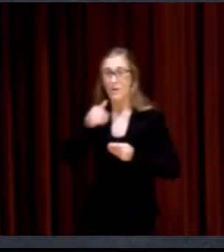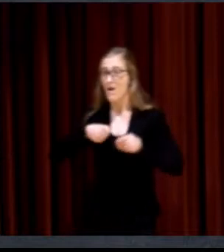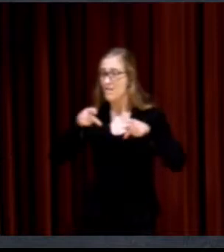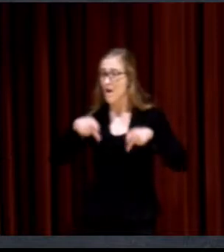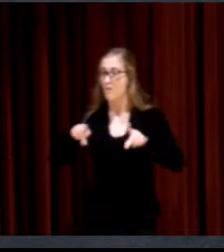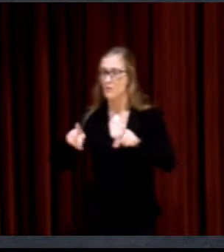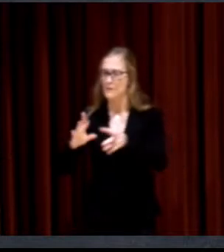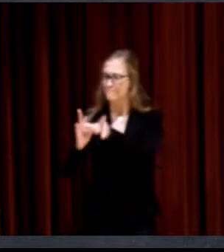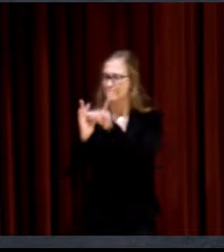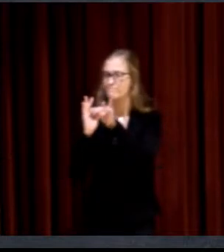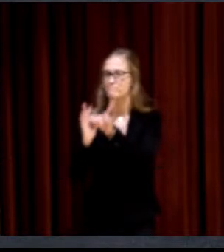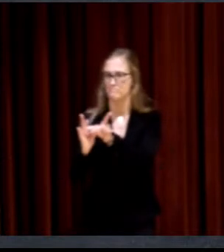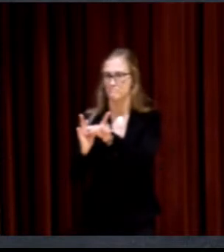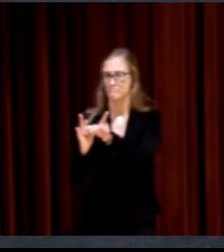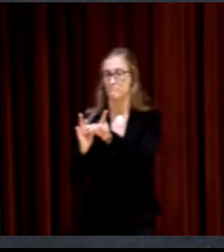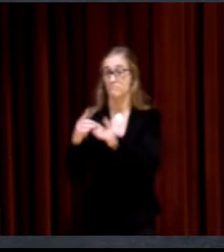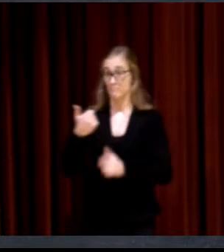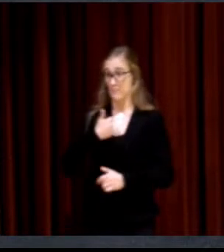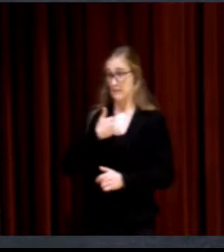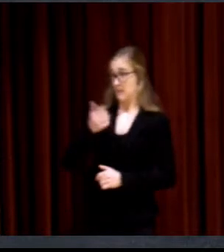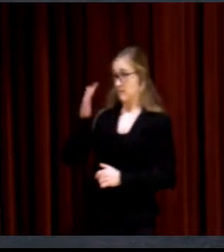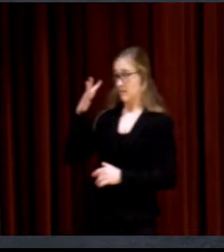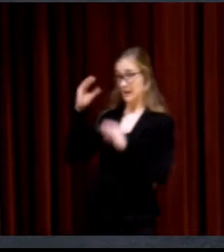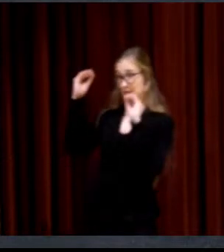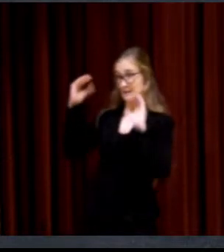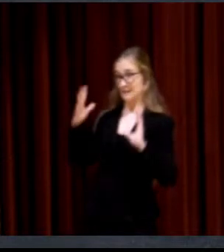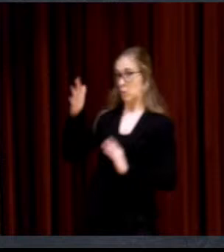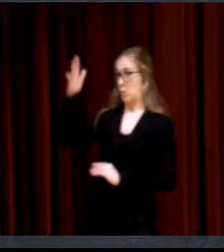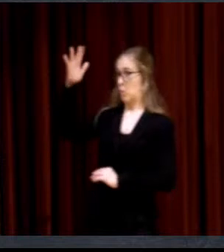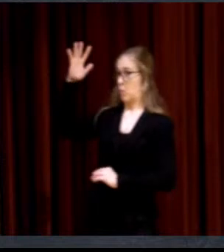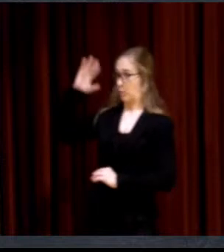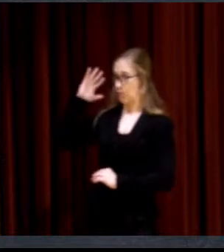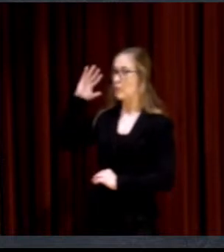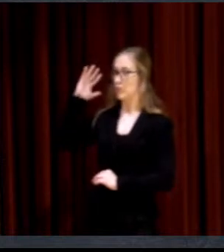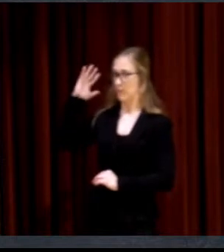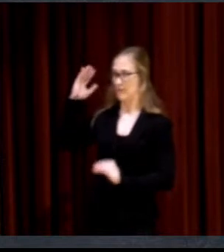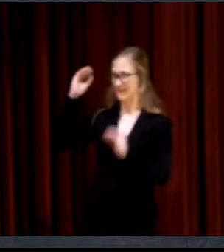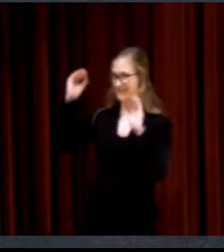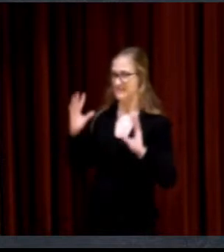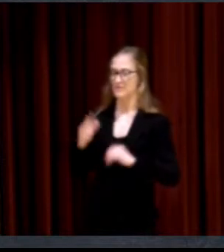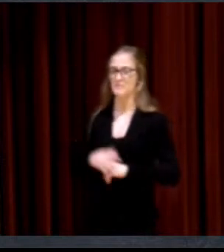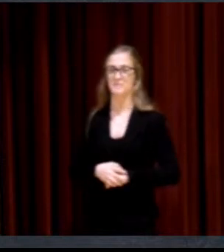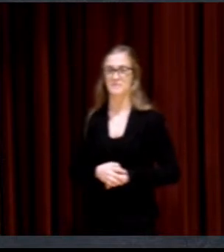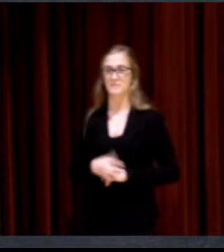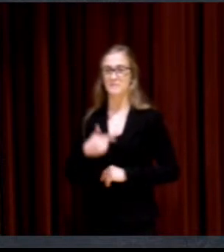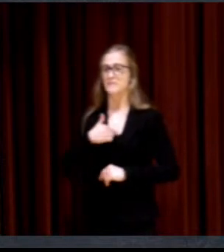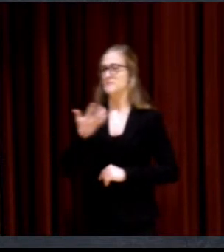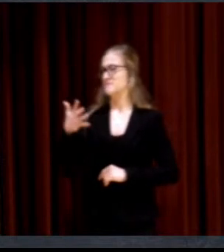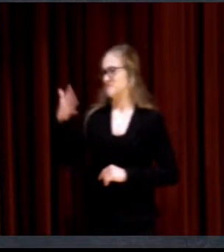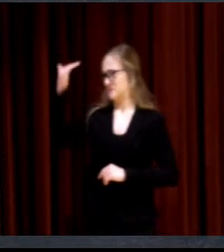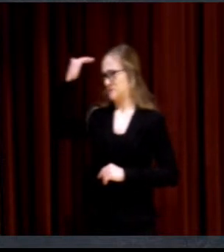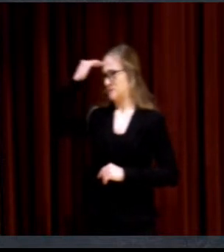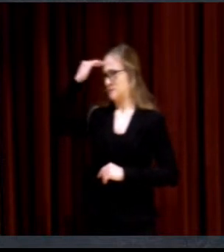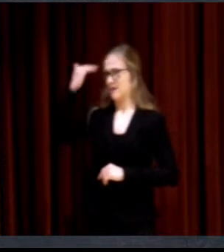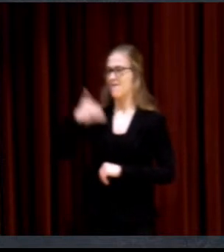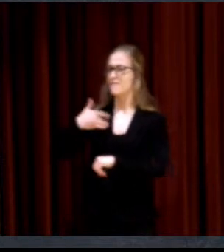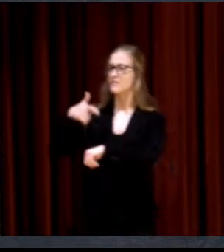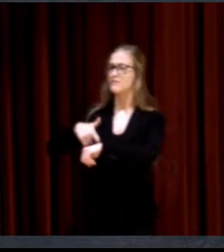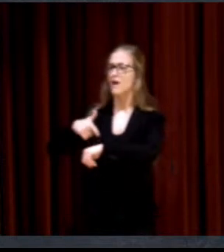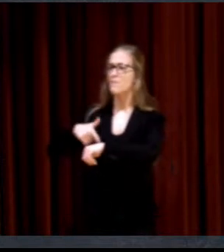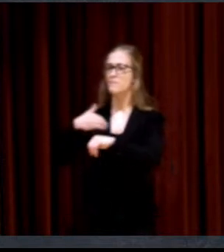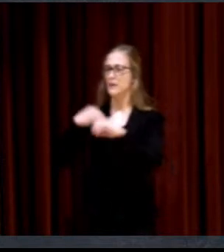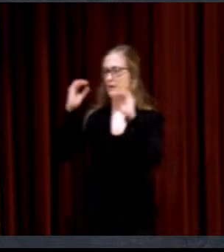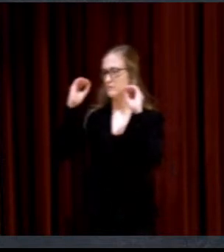build that rapport. When I was a teacher long time ago, I knew that there were times where I